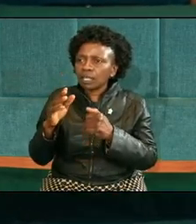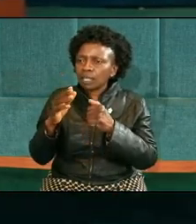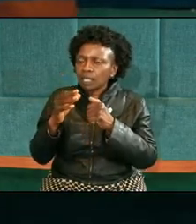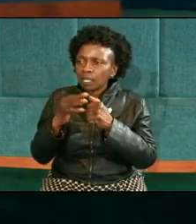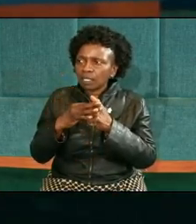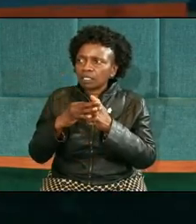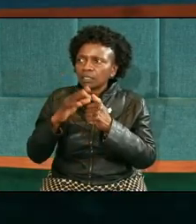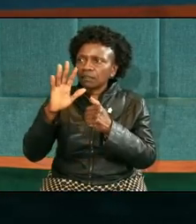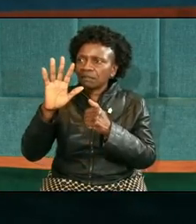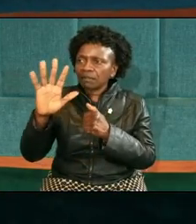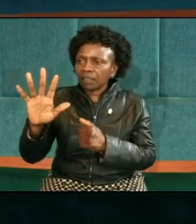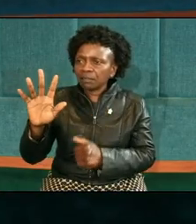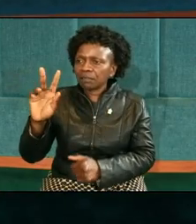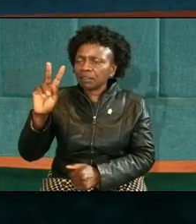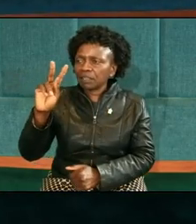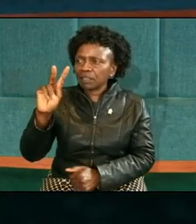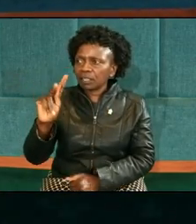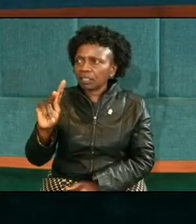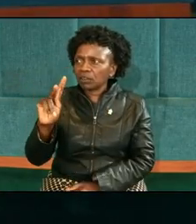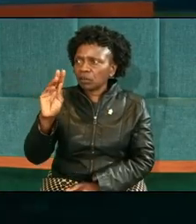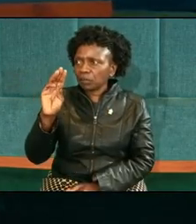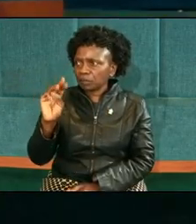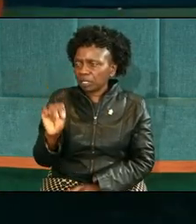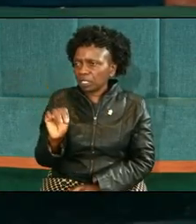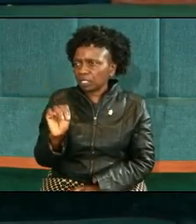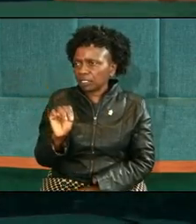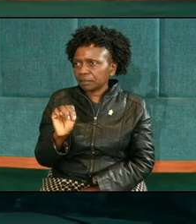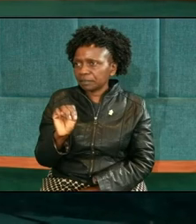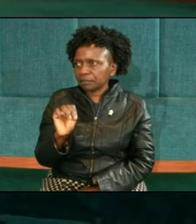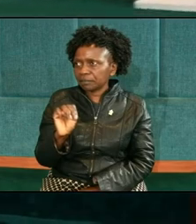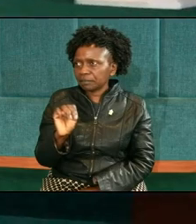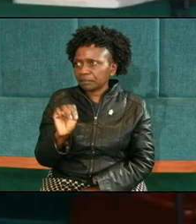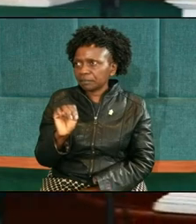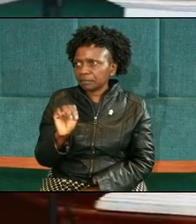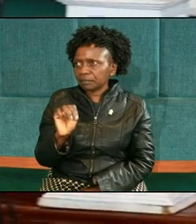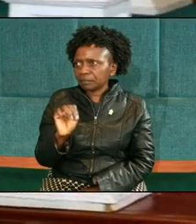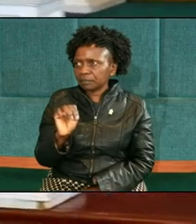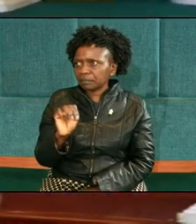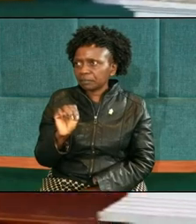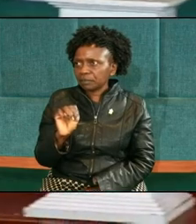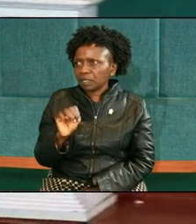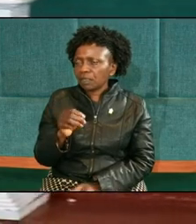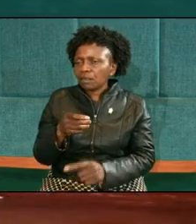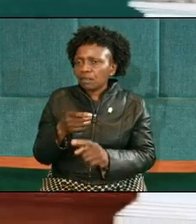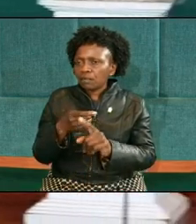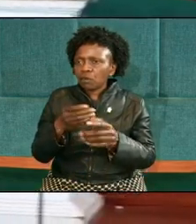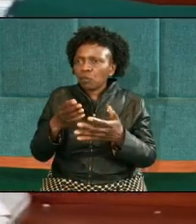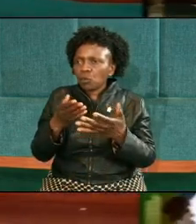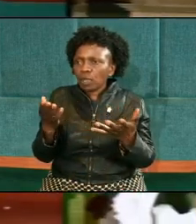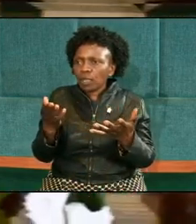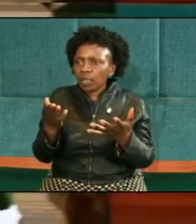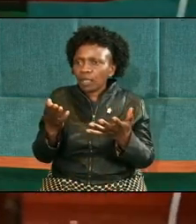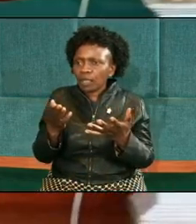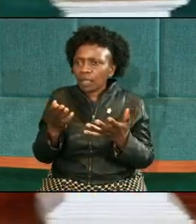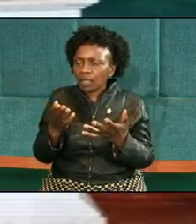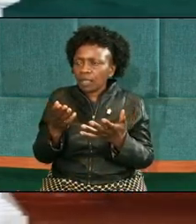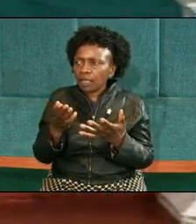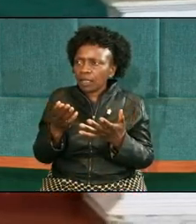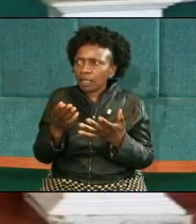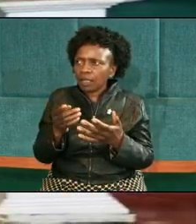5,785 kilometers. The guy is from where he is supposed to